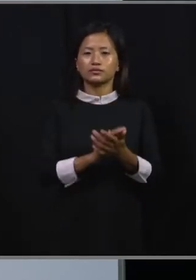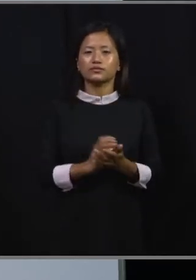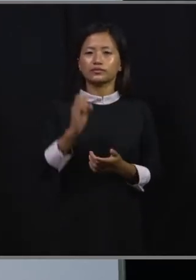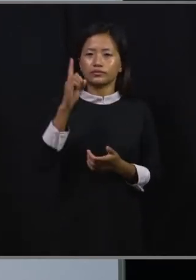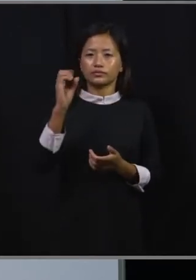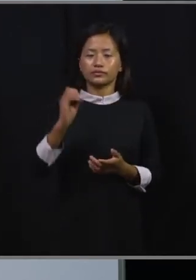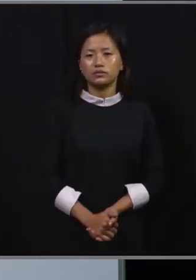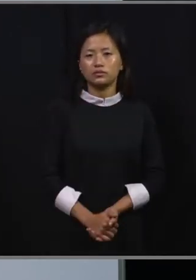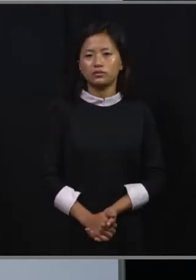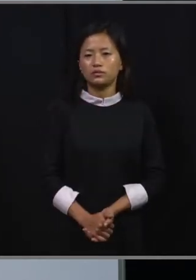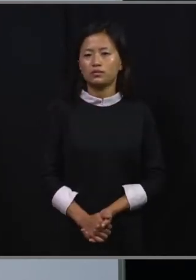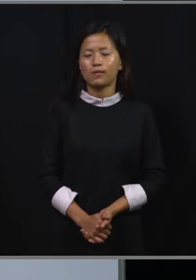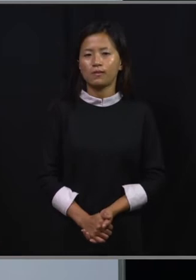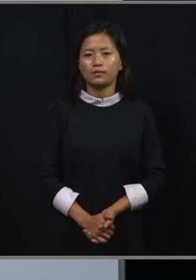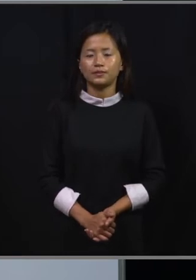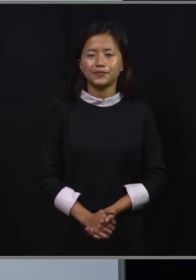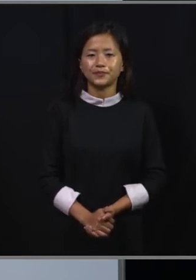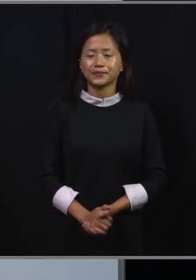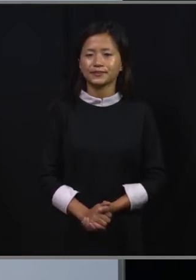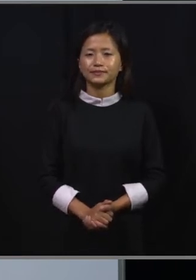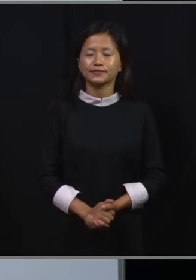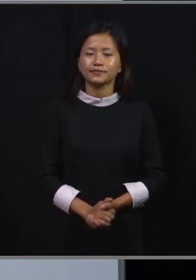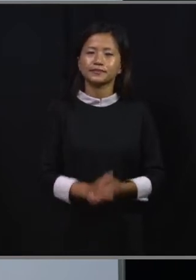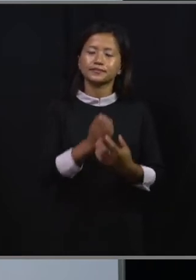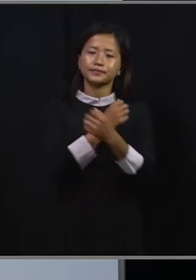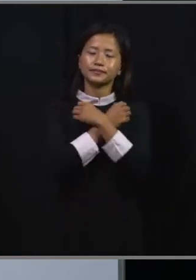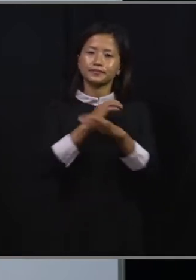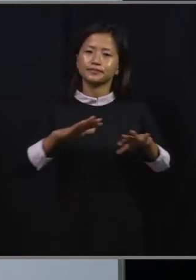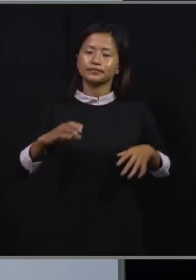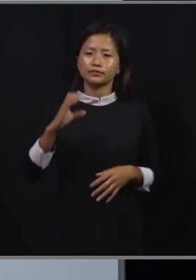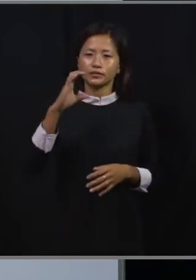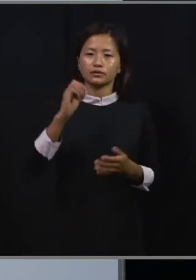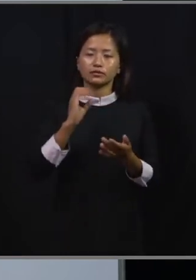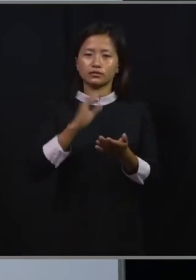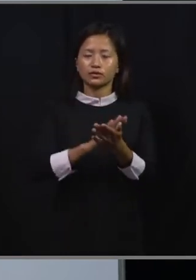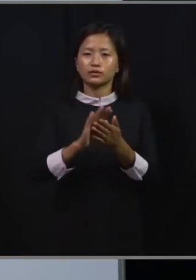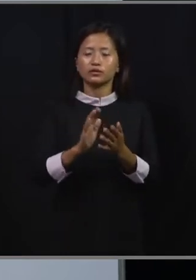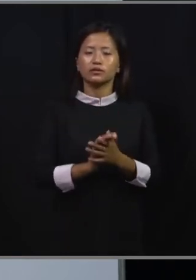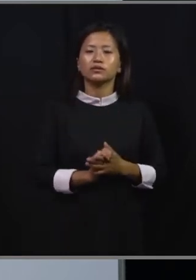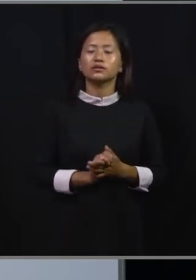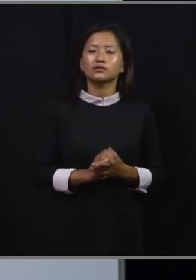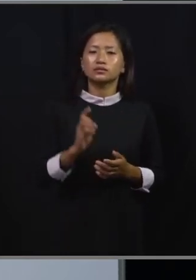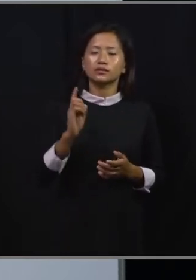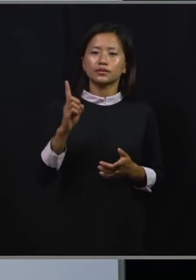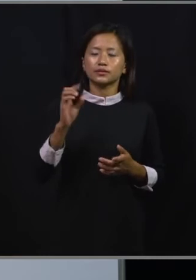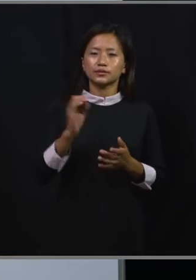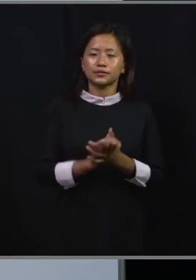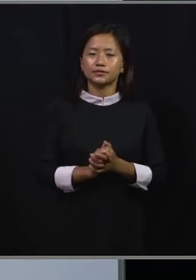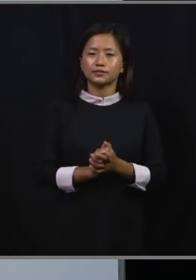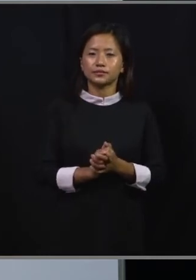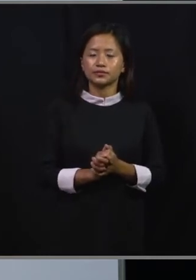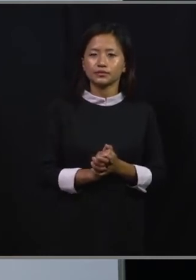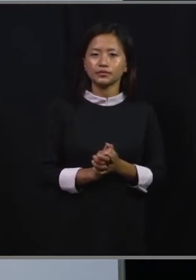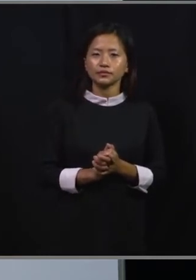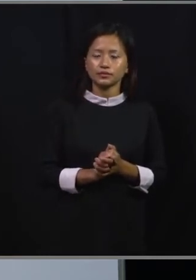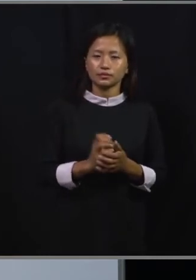10. Okay, so dear students, our next chapter is what? Wave optics, right? This is chapter 10. So chapter